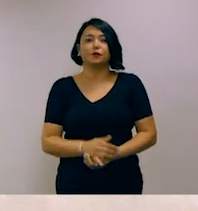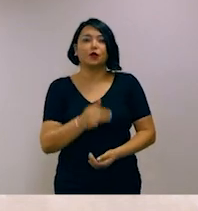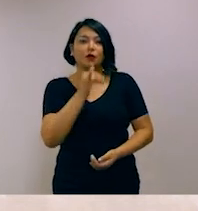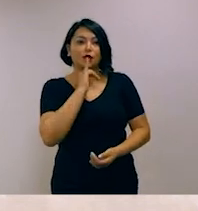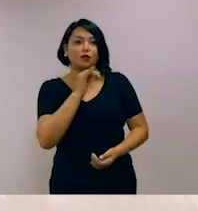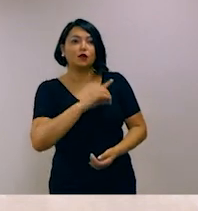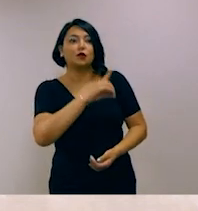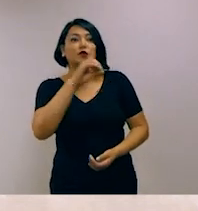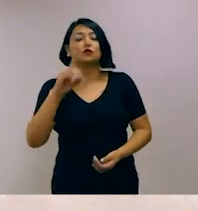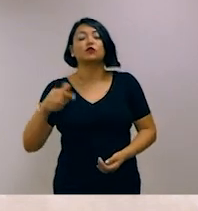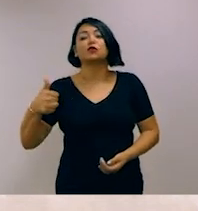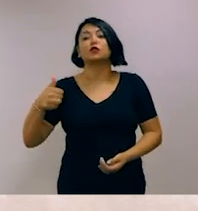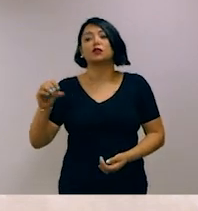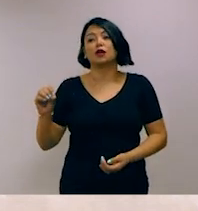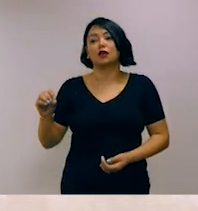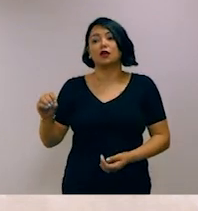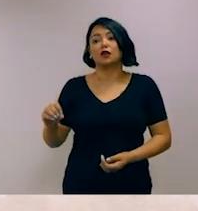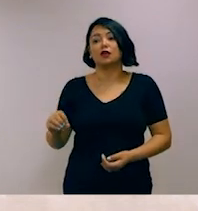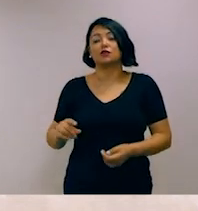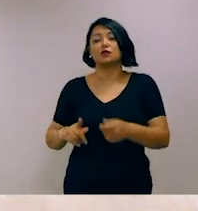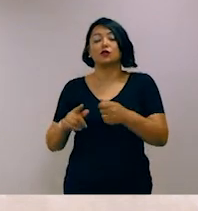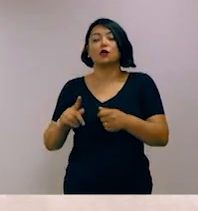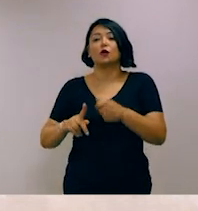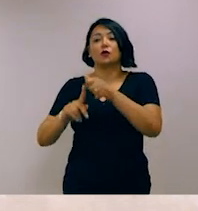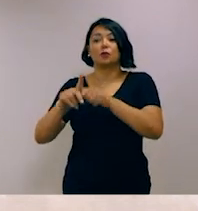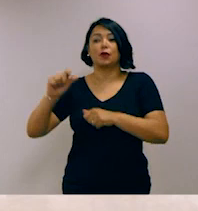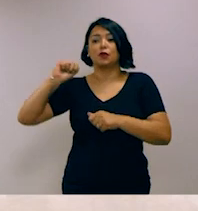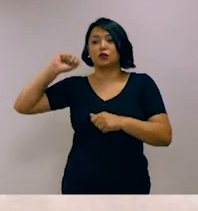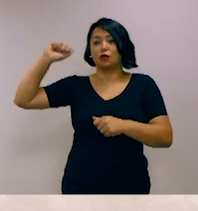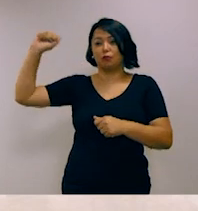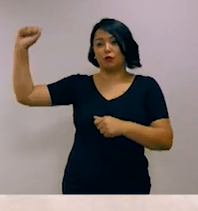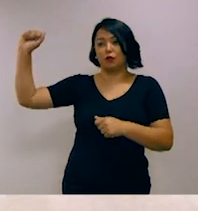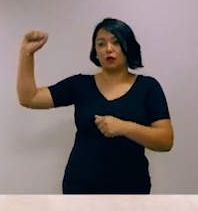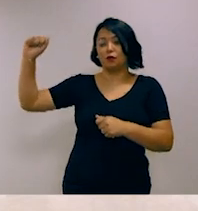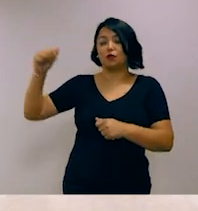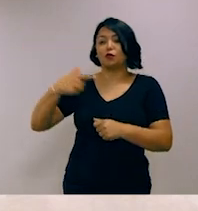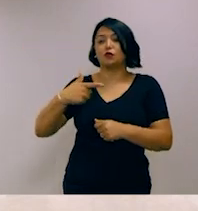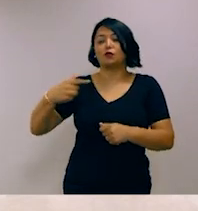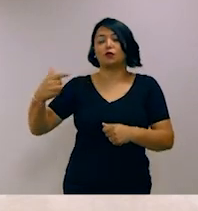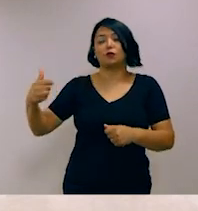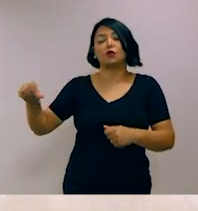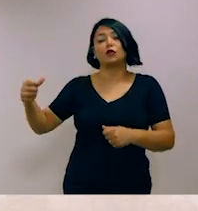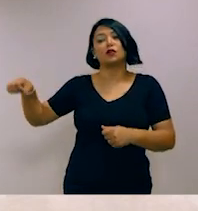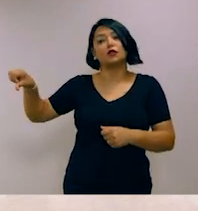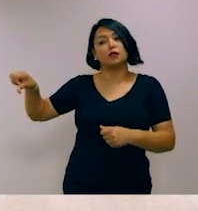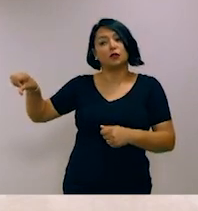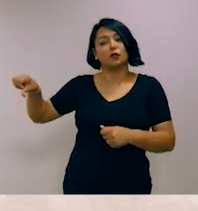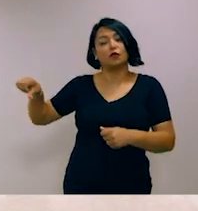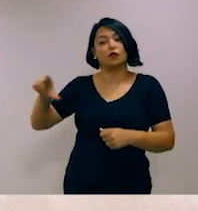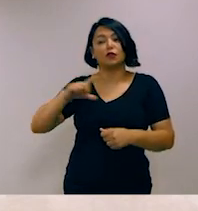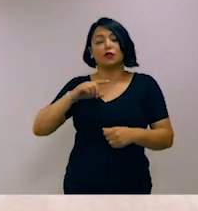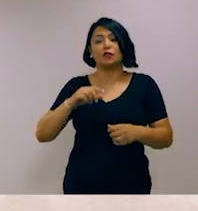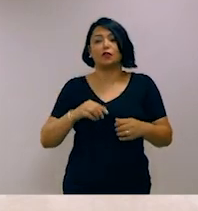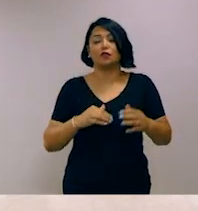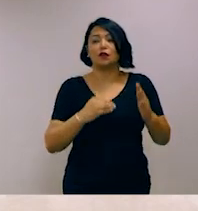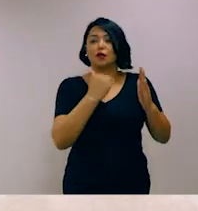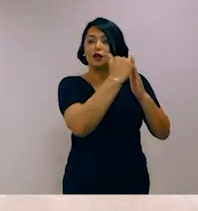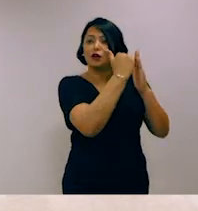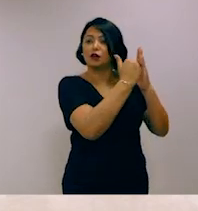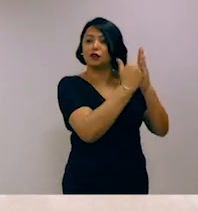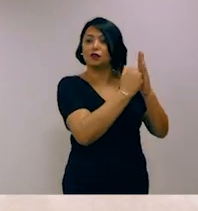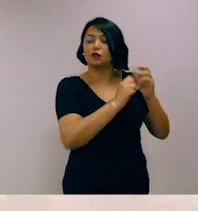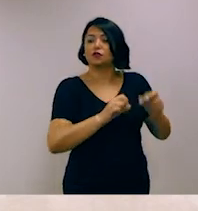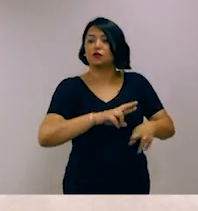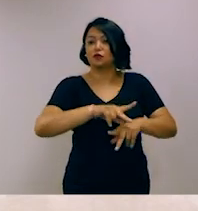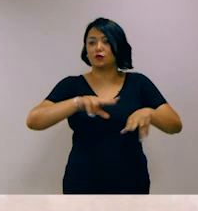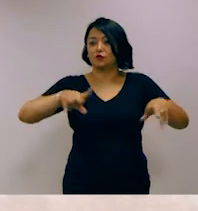For example, on the 10th of April this year, in multi-class